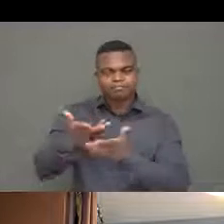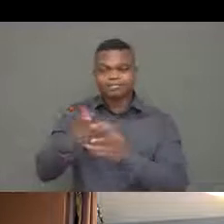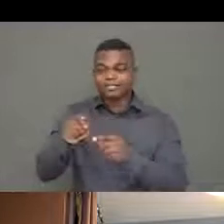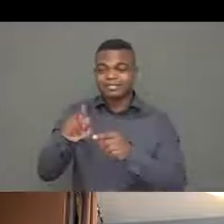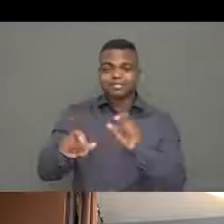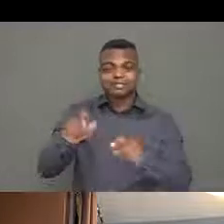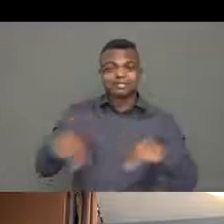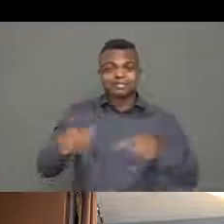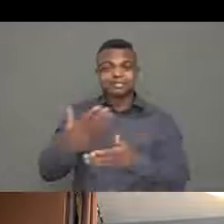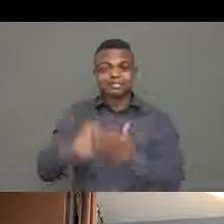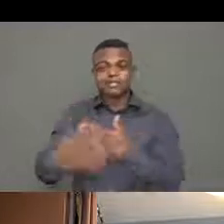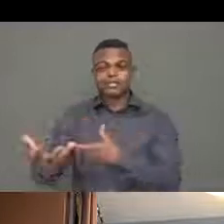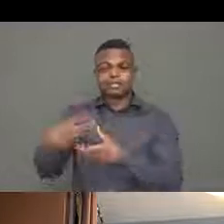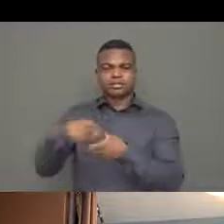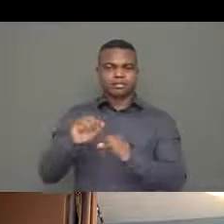Oh, we've lost Hazel.